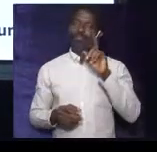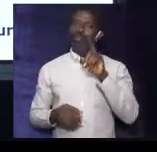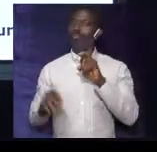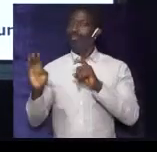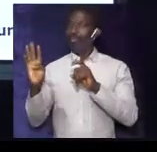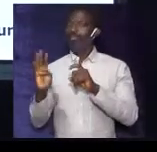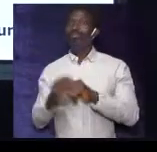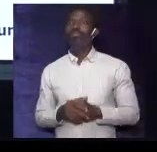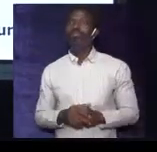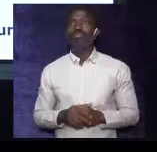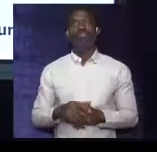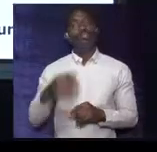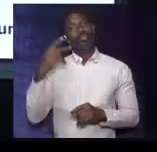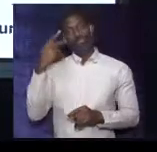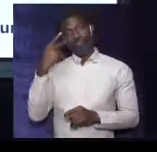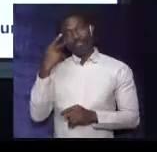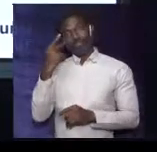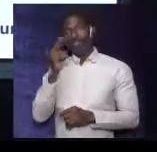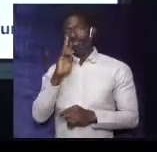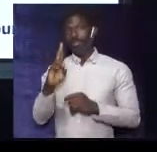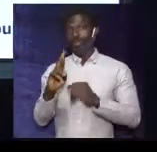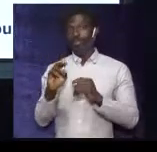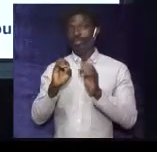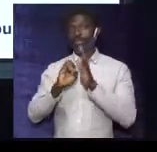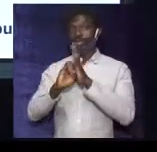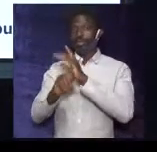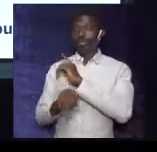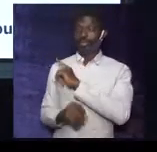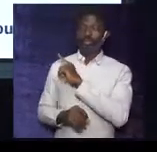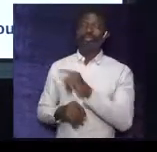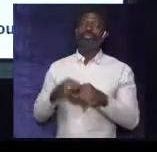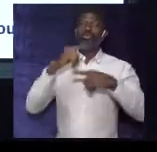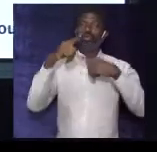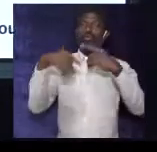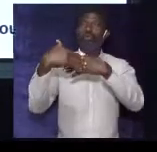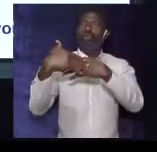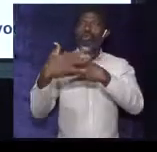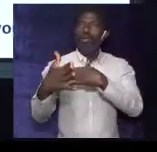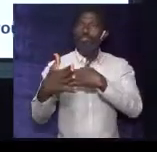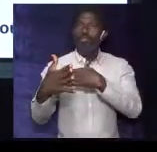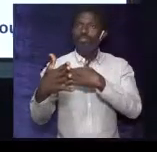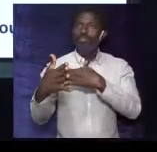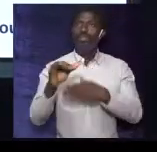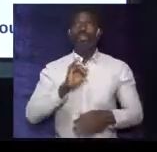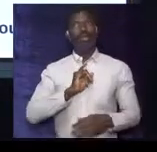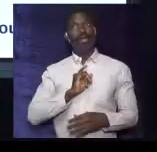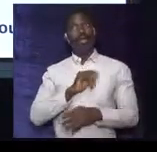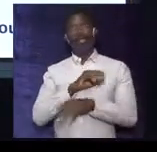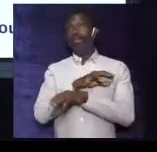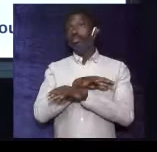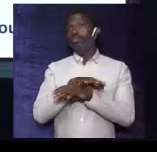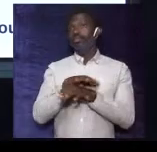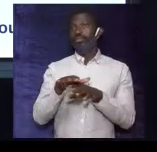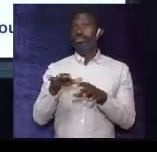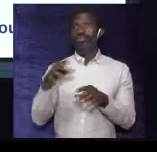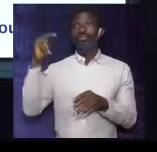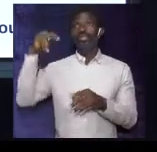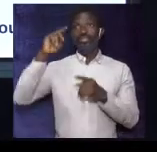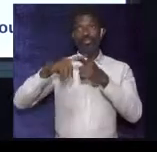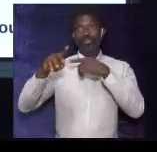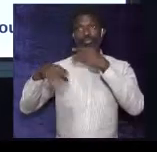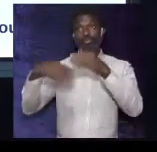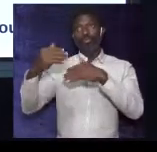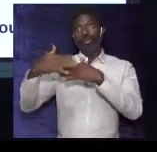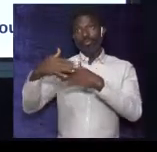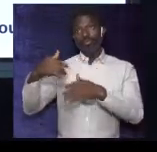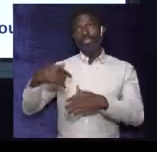4. Look at my examples. Go after. I do not need